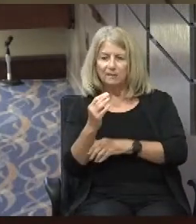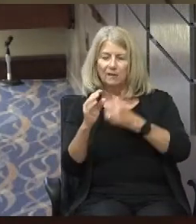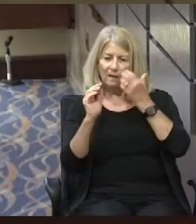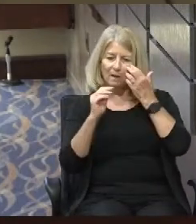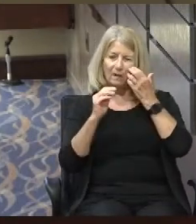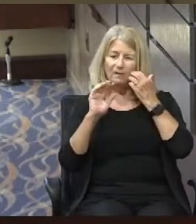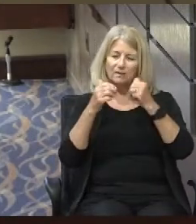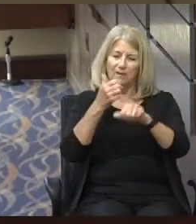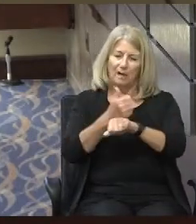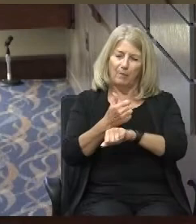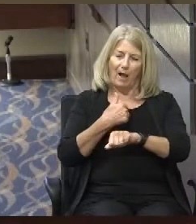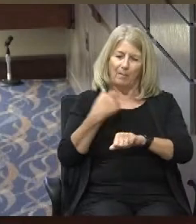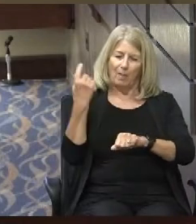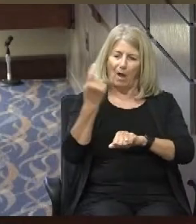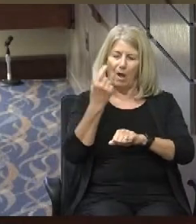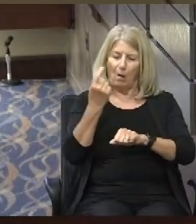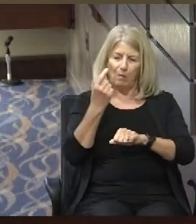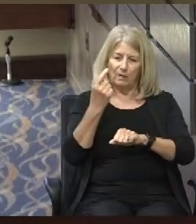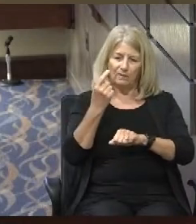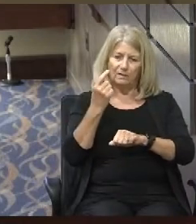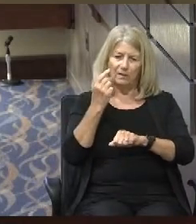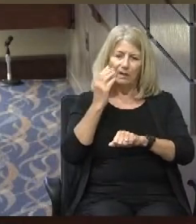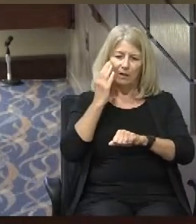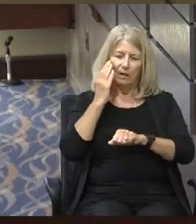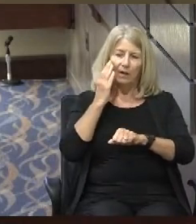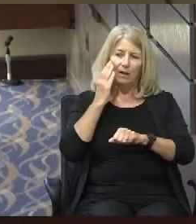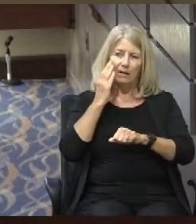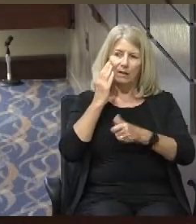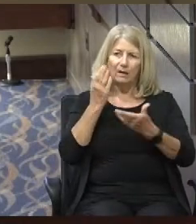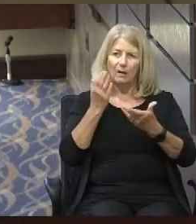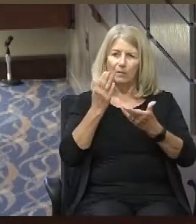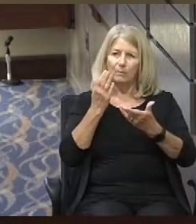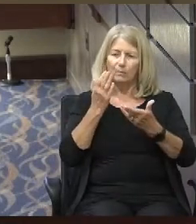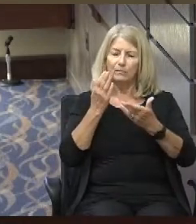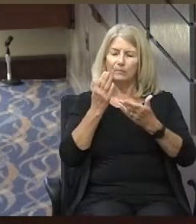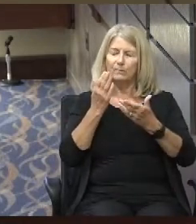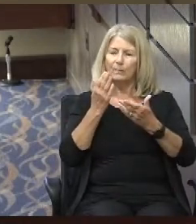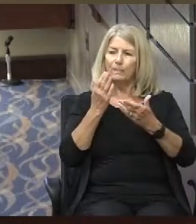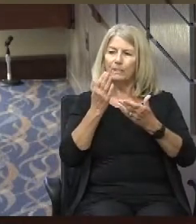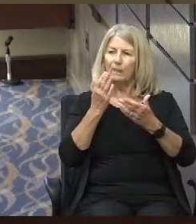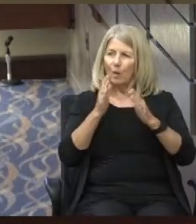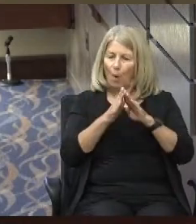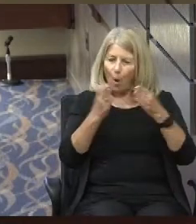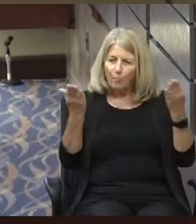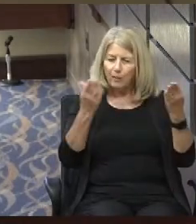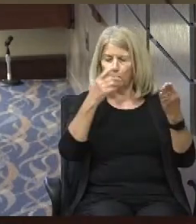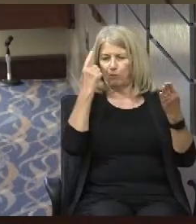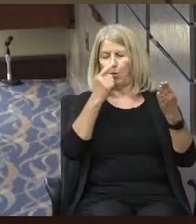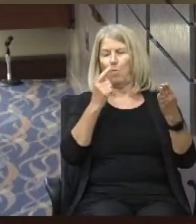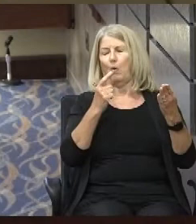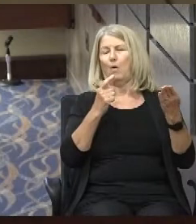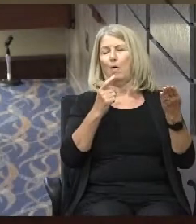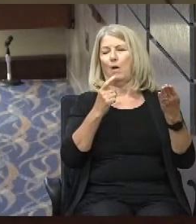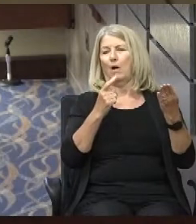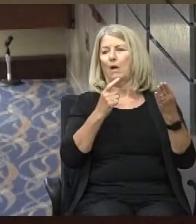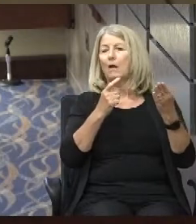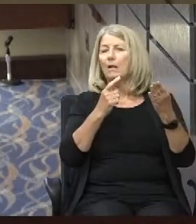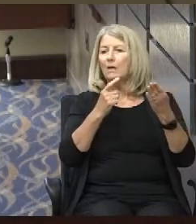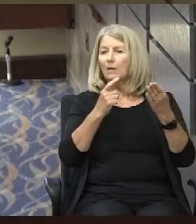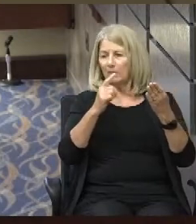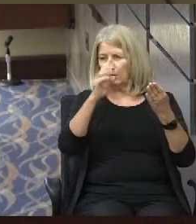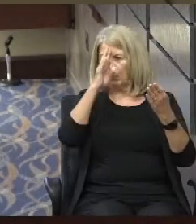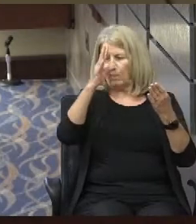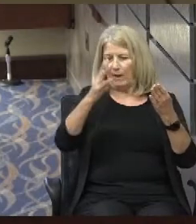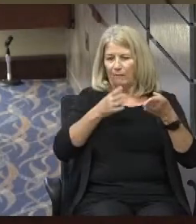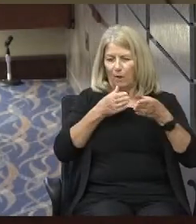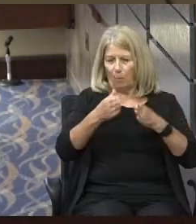I'm always on board for us coming up with creative ways that make our community safer and beautify it at the same time. So it's encouraging to hear that you're